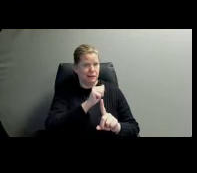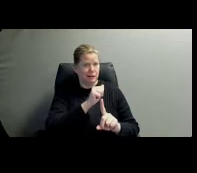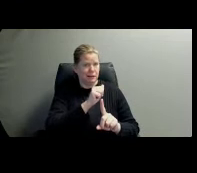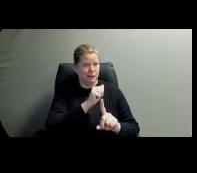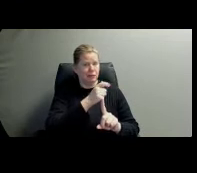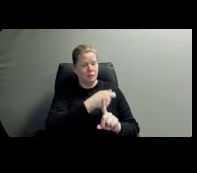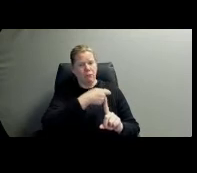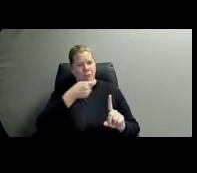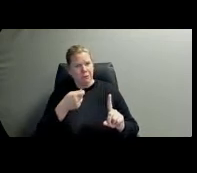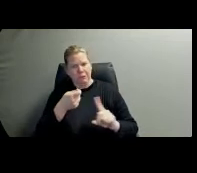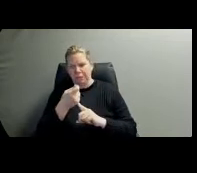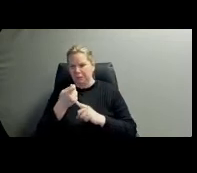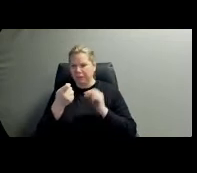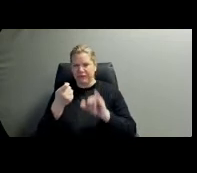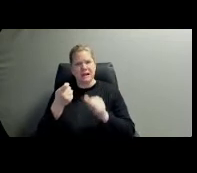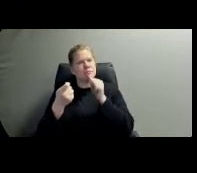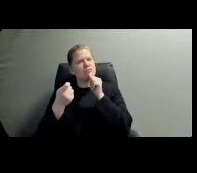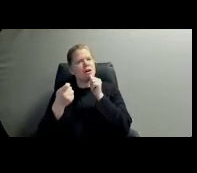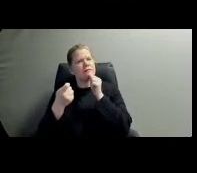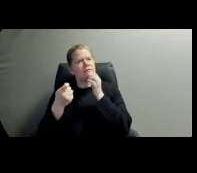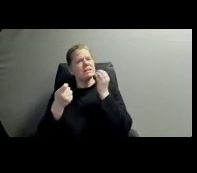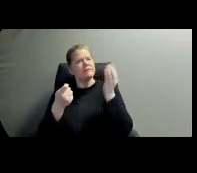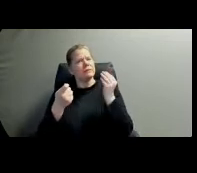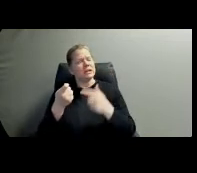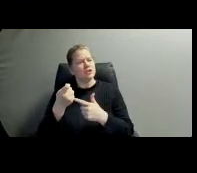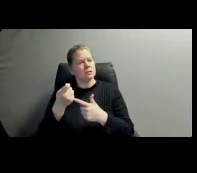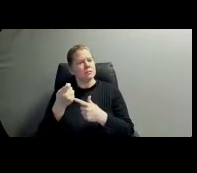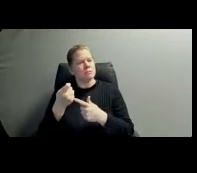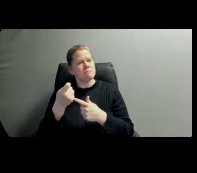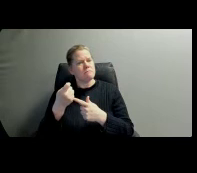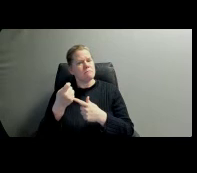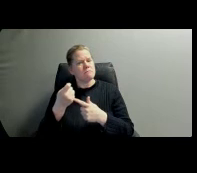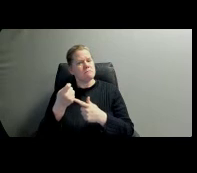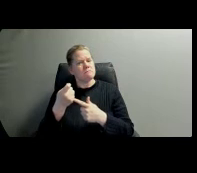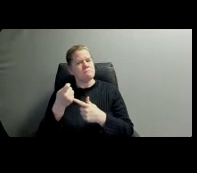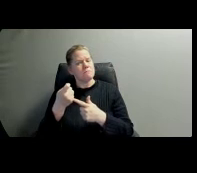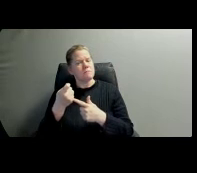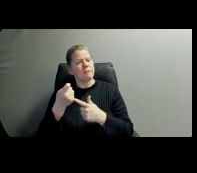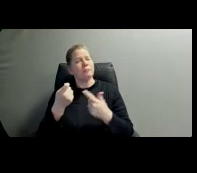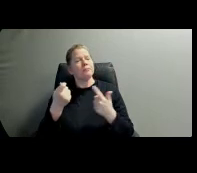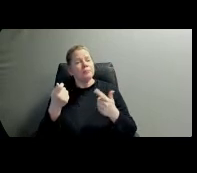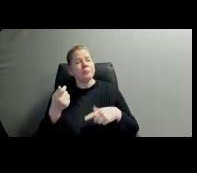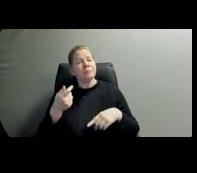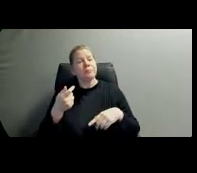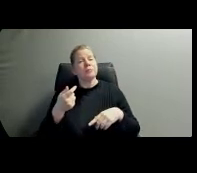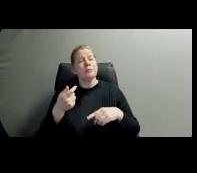of differential privacy. So what happens in differential privacy is when we are trying to train each and every model